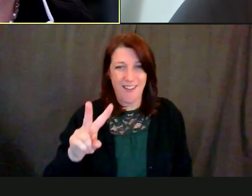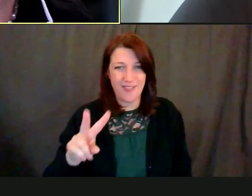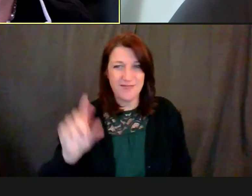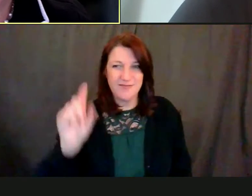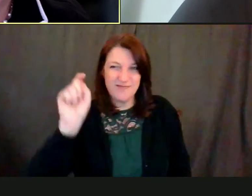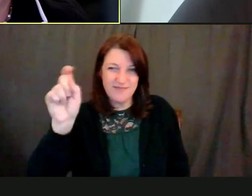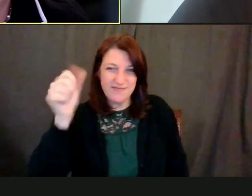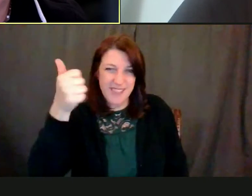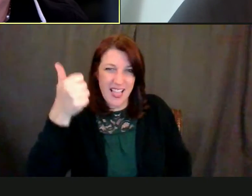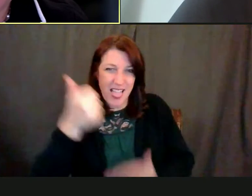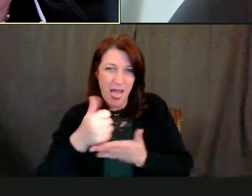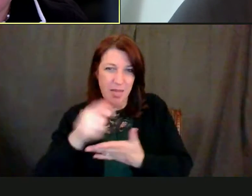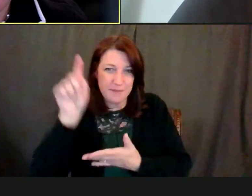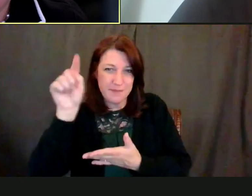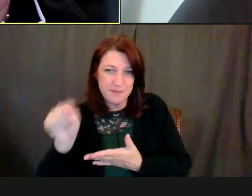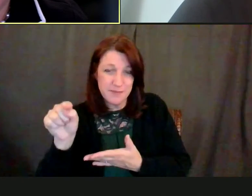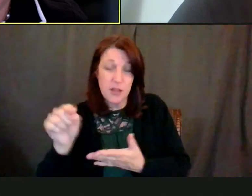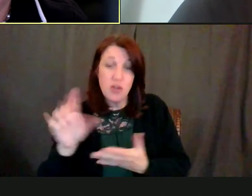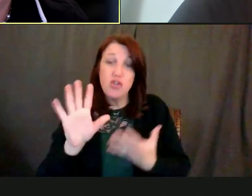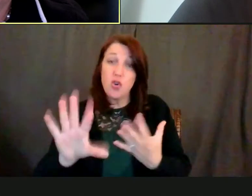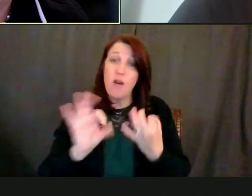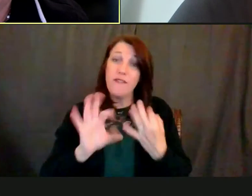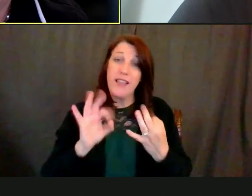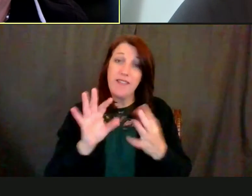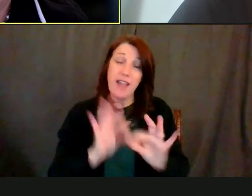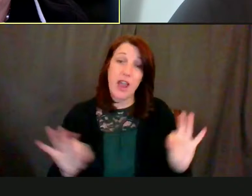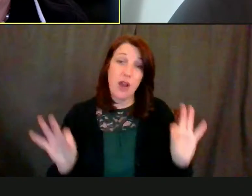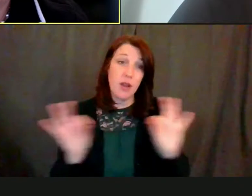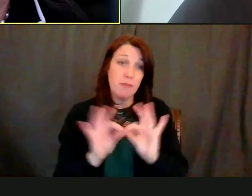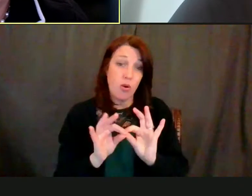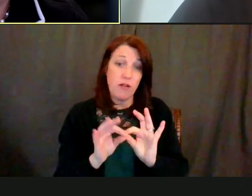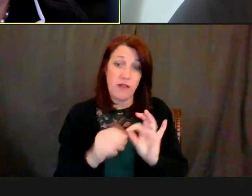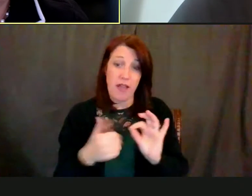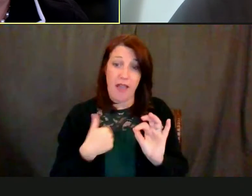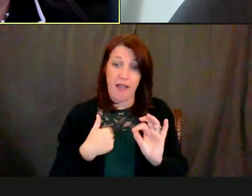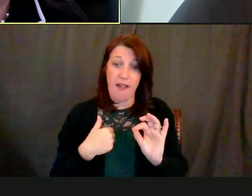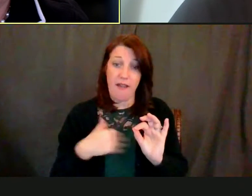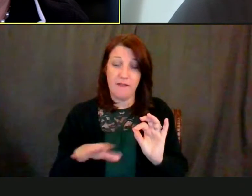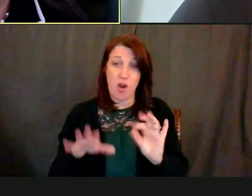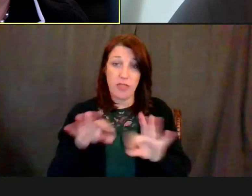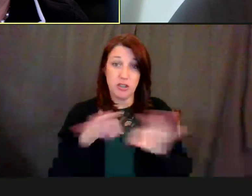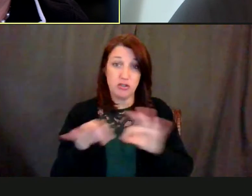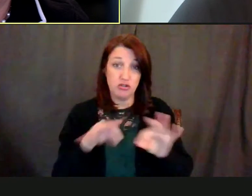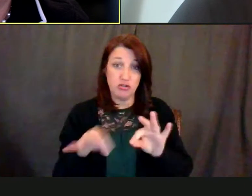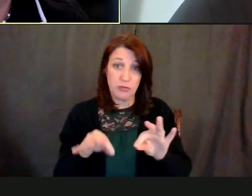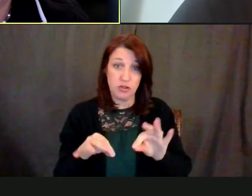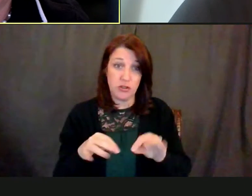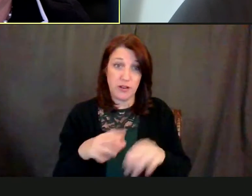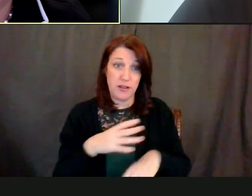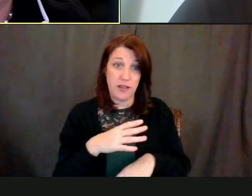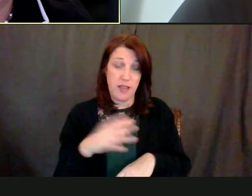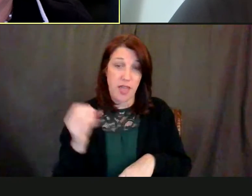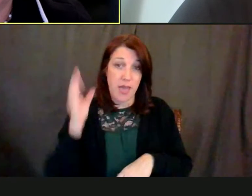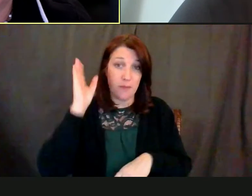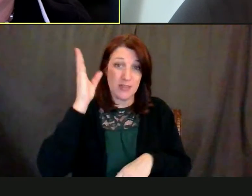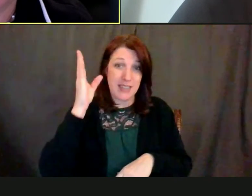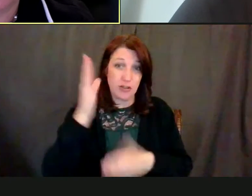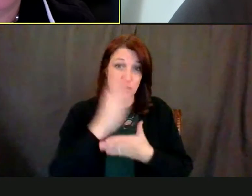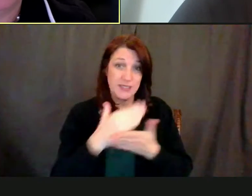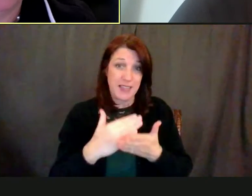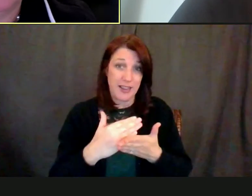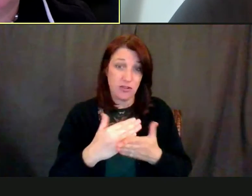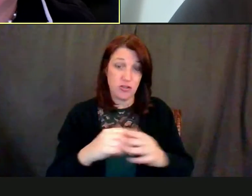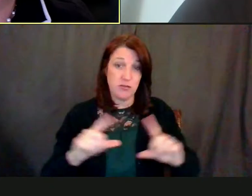important. There is a session feedback button located on the description and presenters section